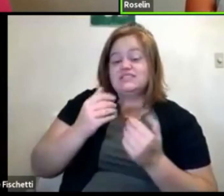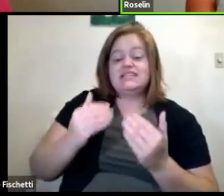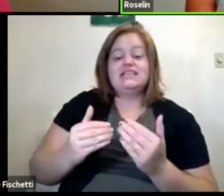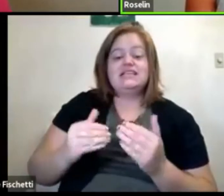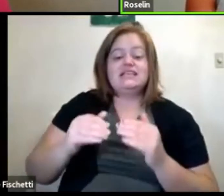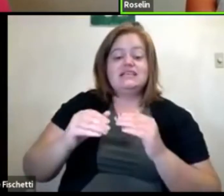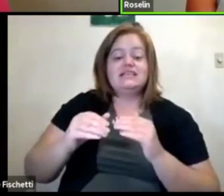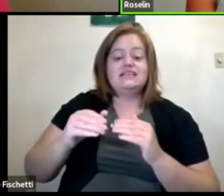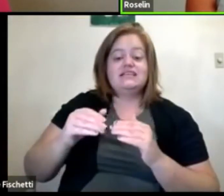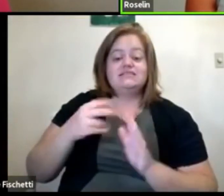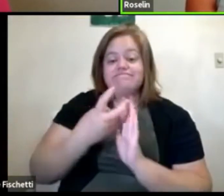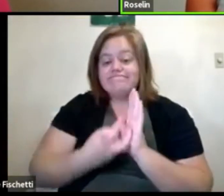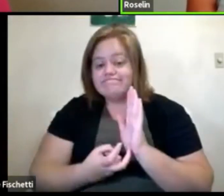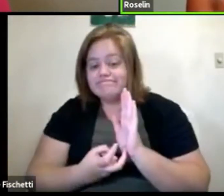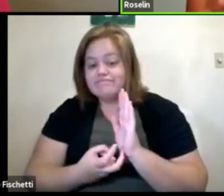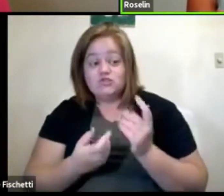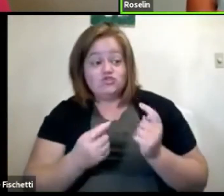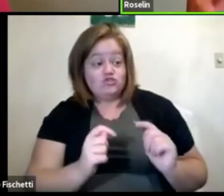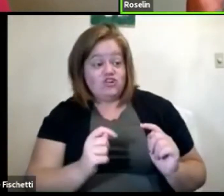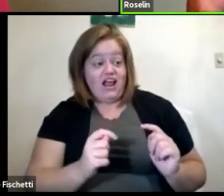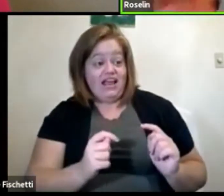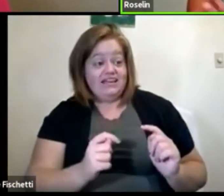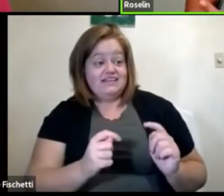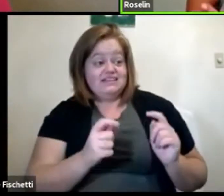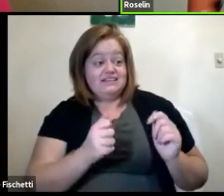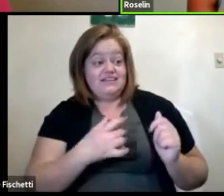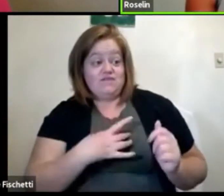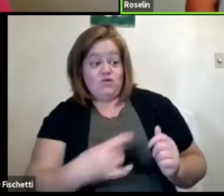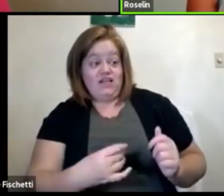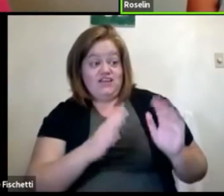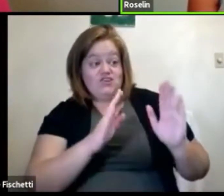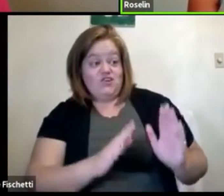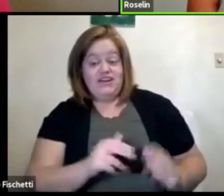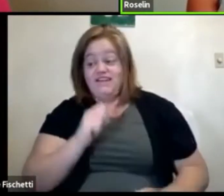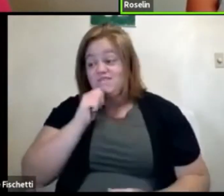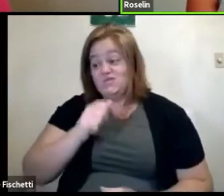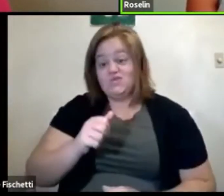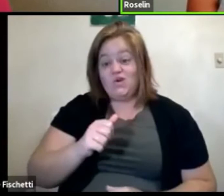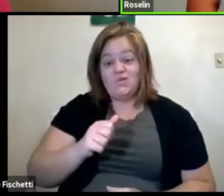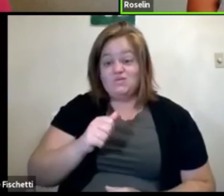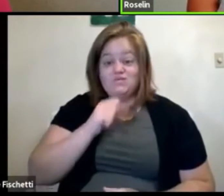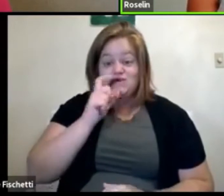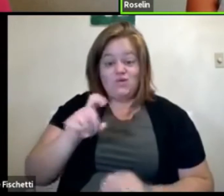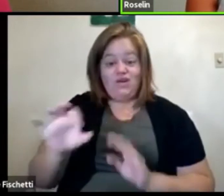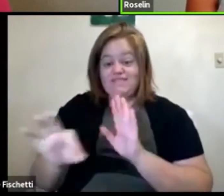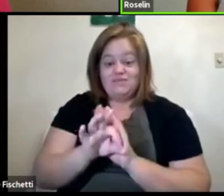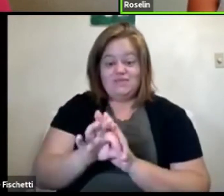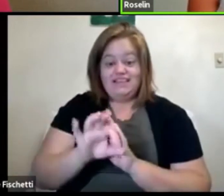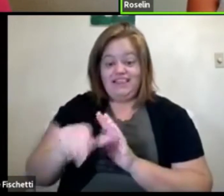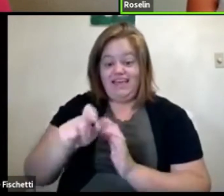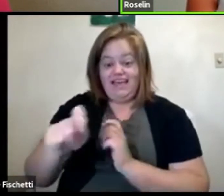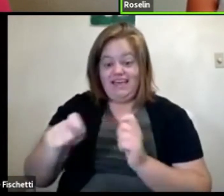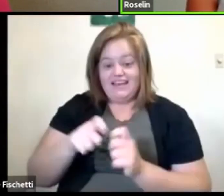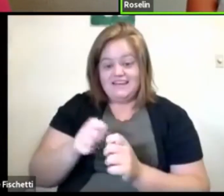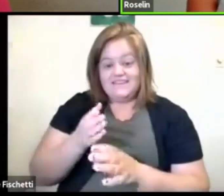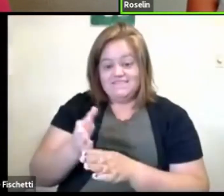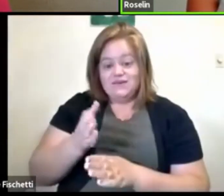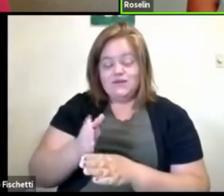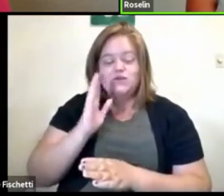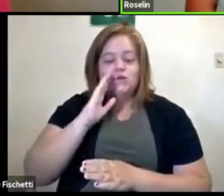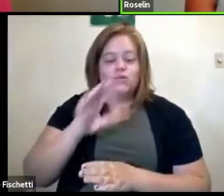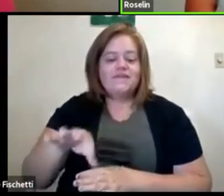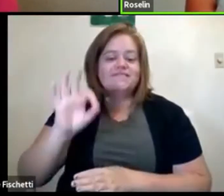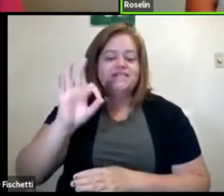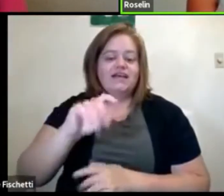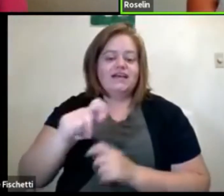it. You like it, good. If you don't, just leave it aside. And that way, you will definitely find what is it that you are